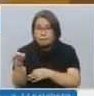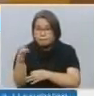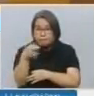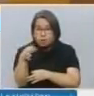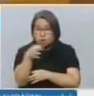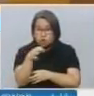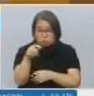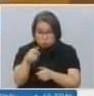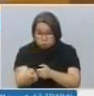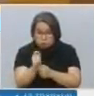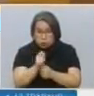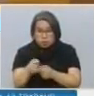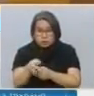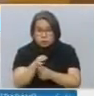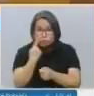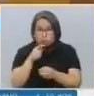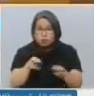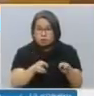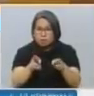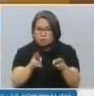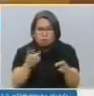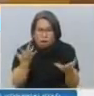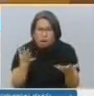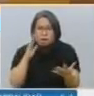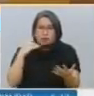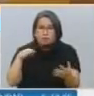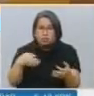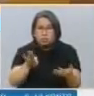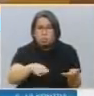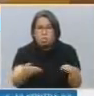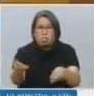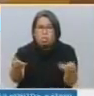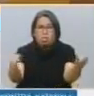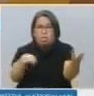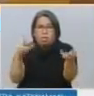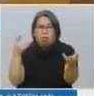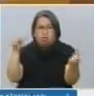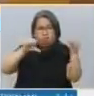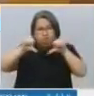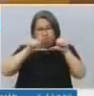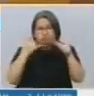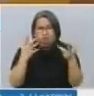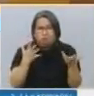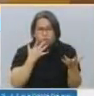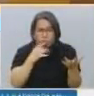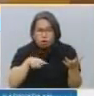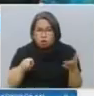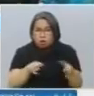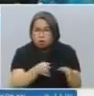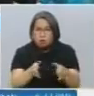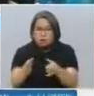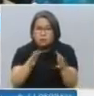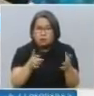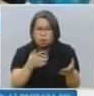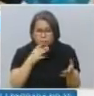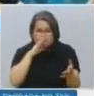in our rivers. It's all contaminated, and the color is not even brown or